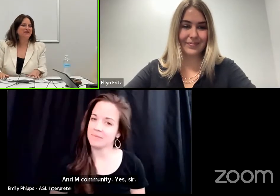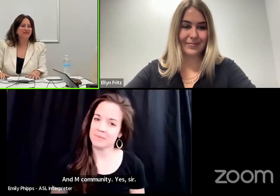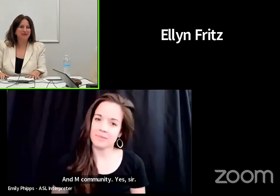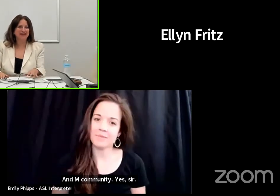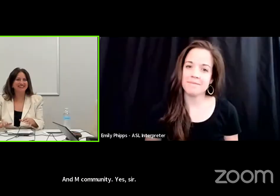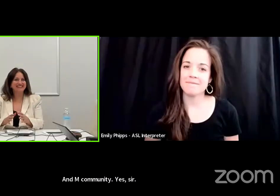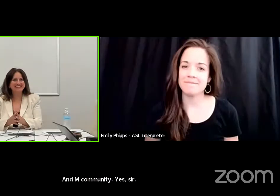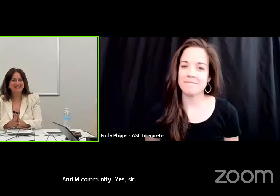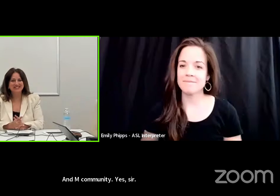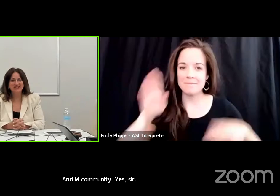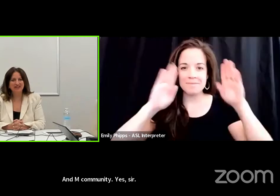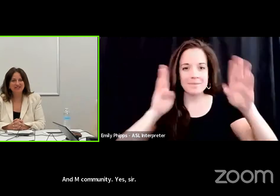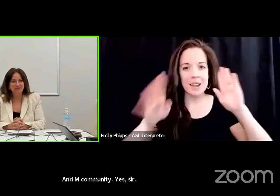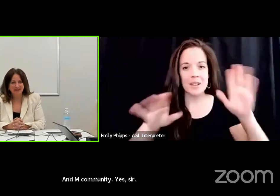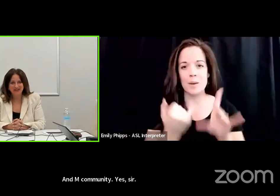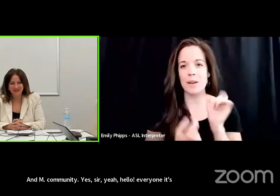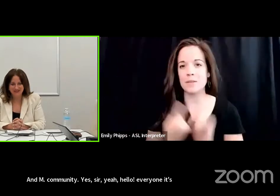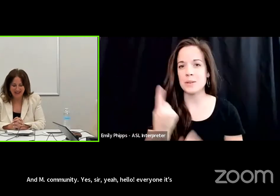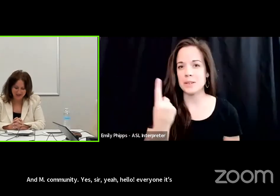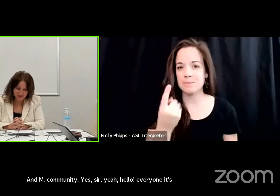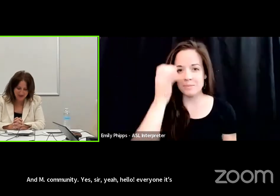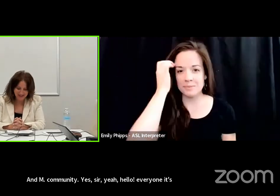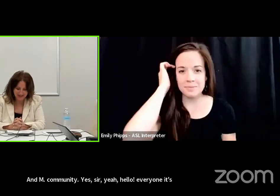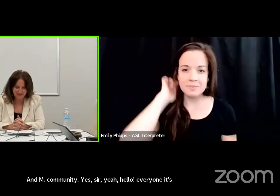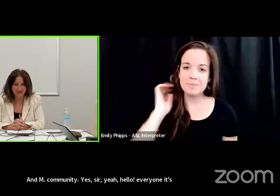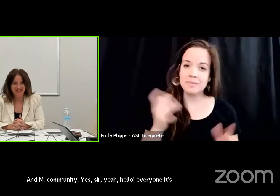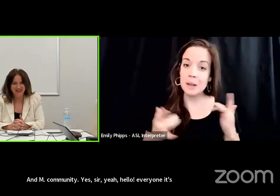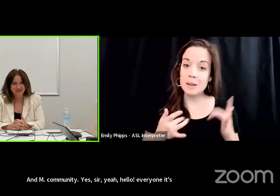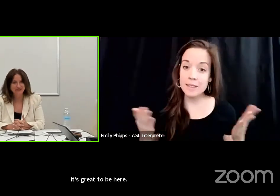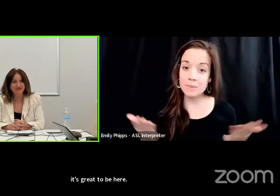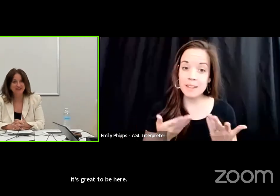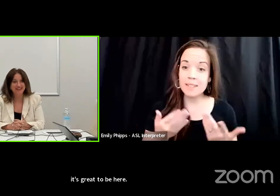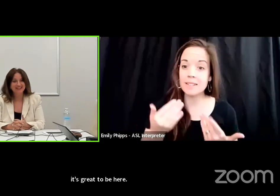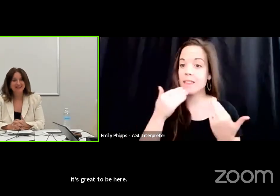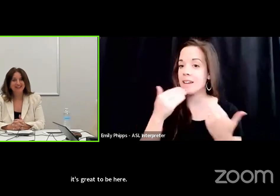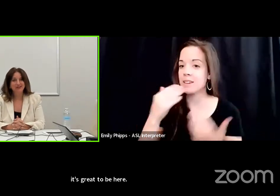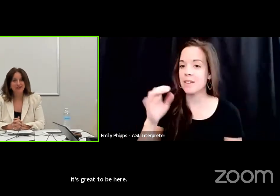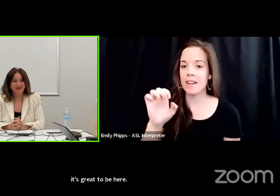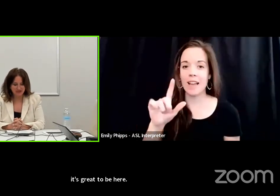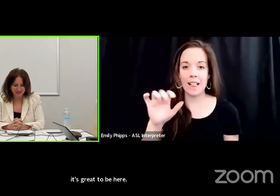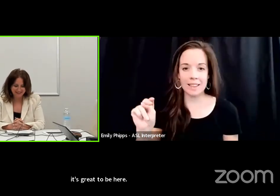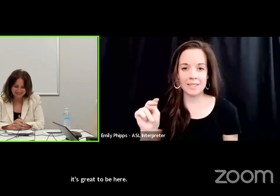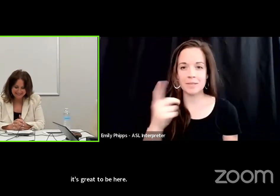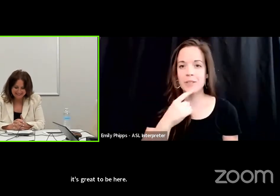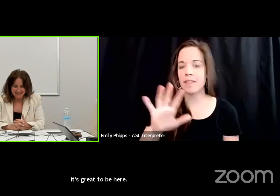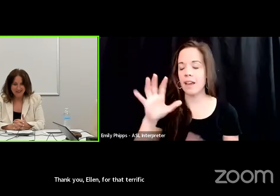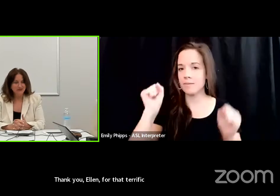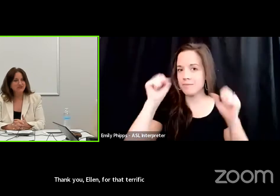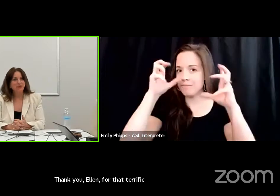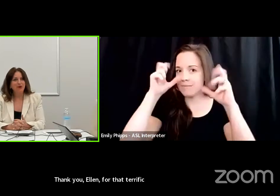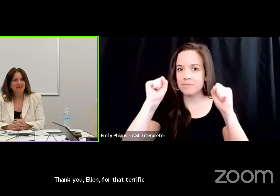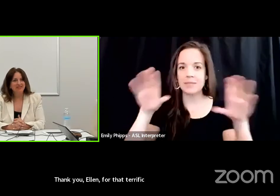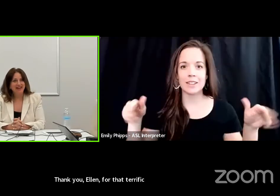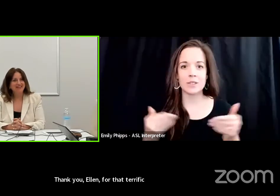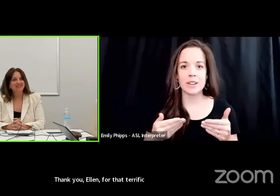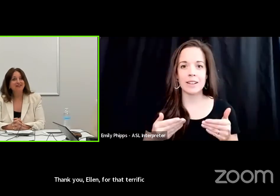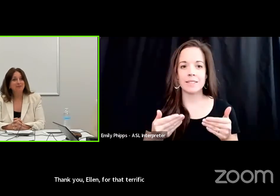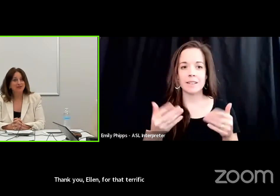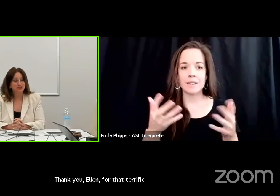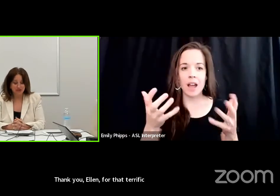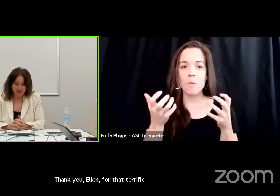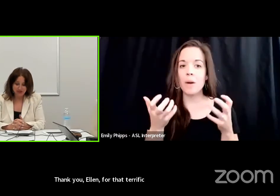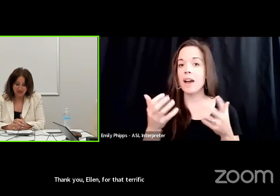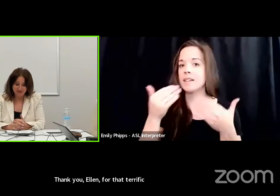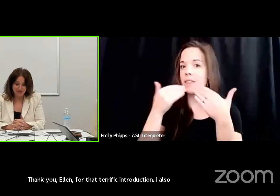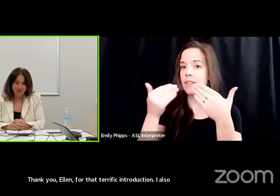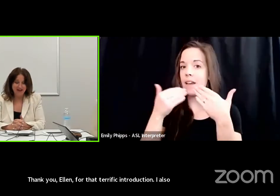Hello everyone, it's great to be here. Thank you, Ellen, for that terrific introduction. I also want to thank the